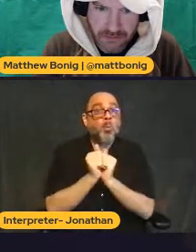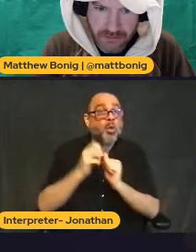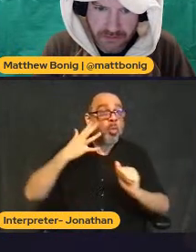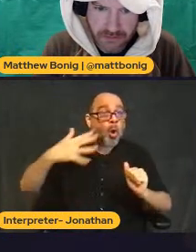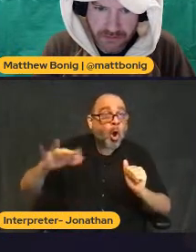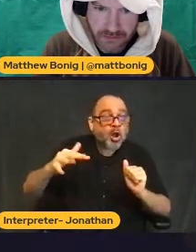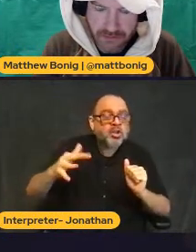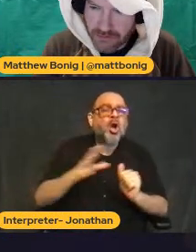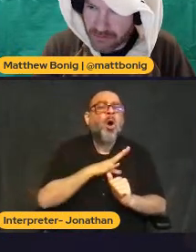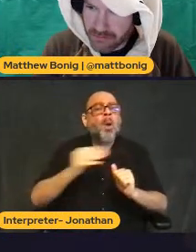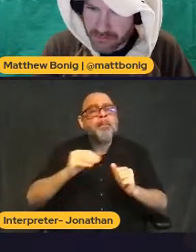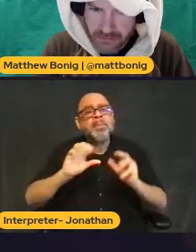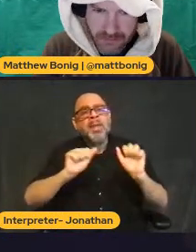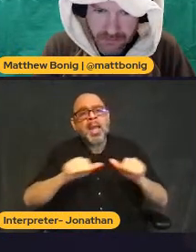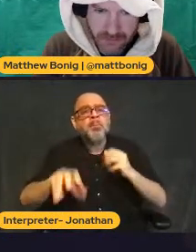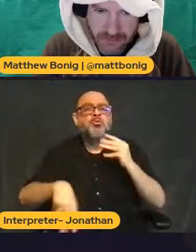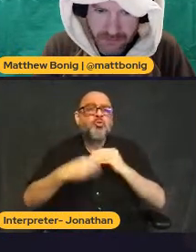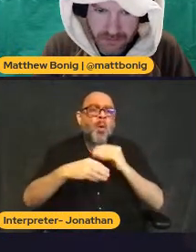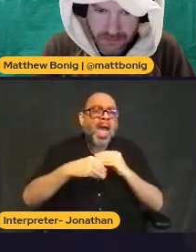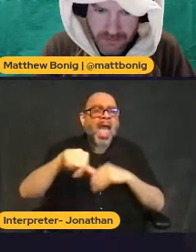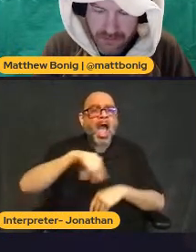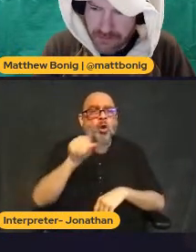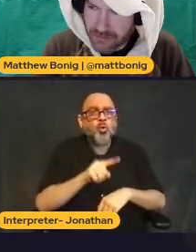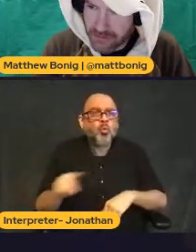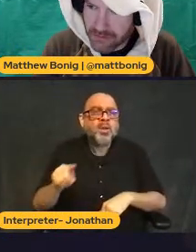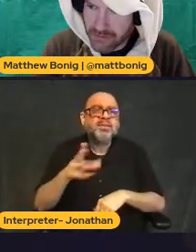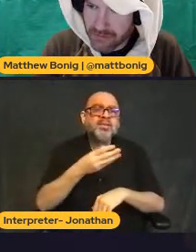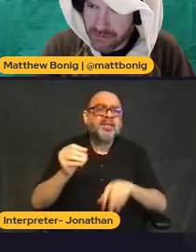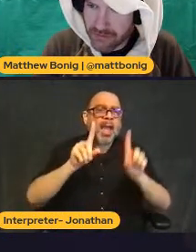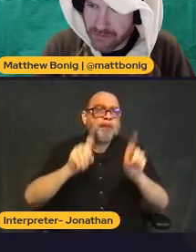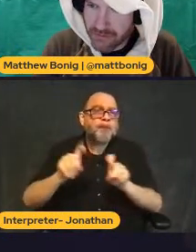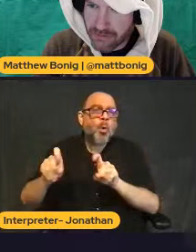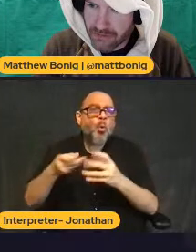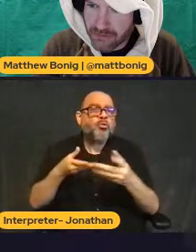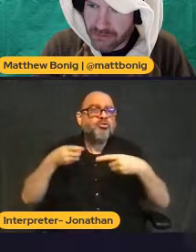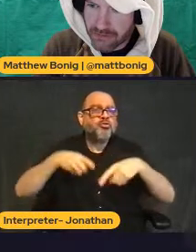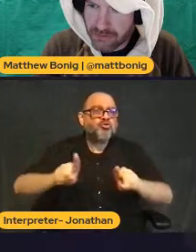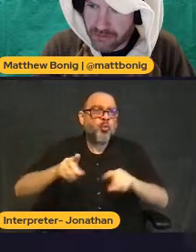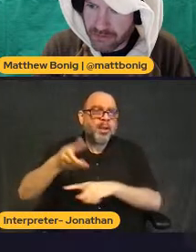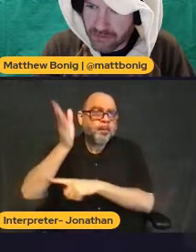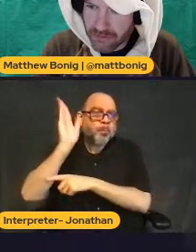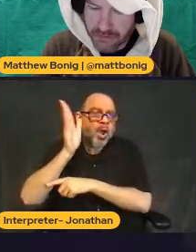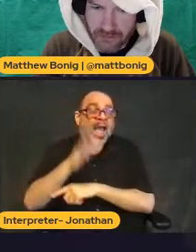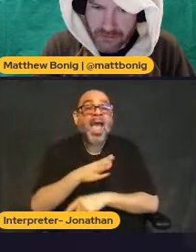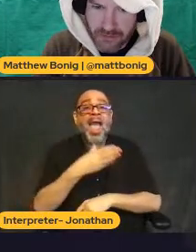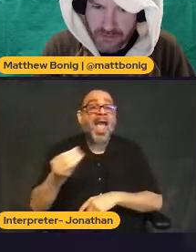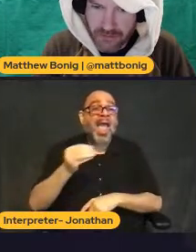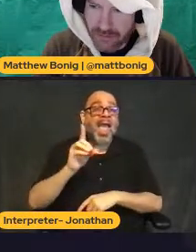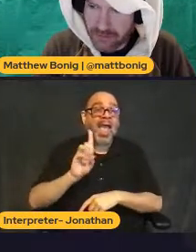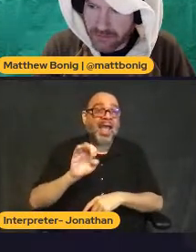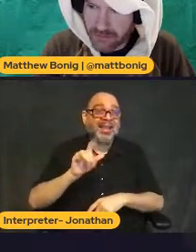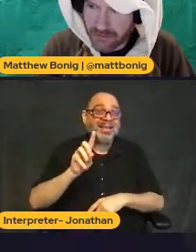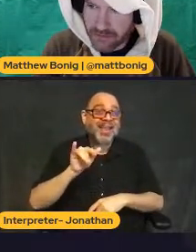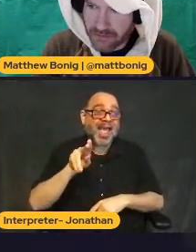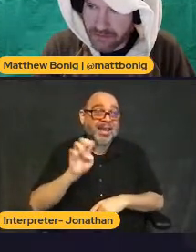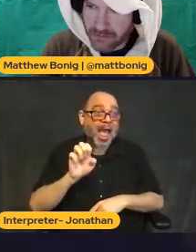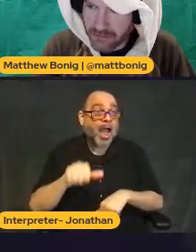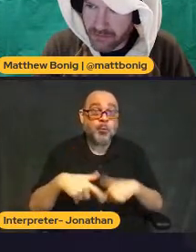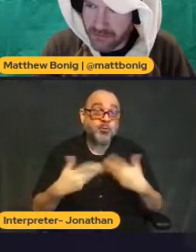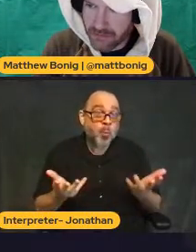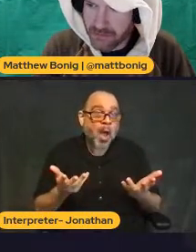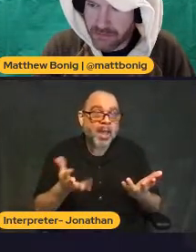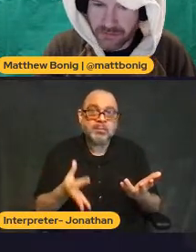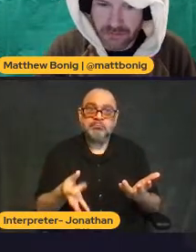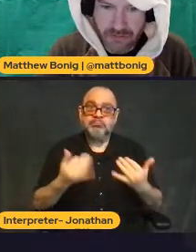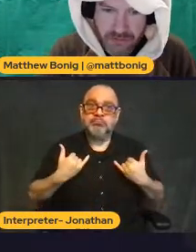to add quizzes and polls during the presentation. And the deadline was, as always, as soon as possible.